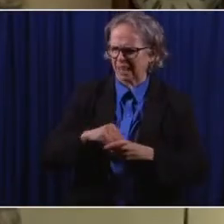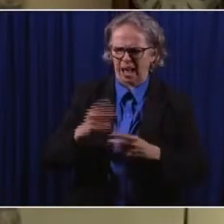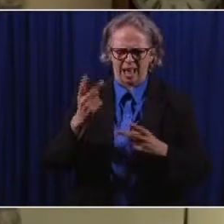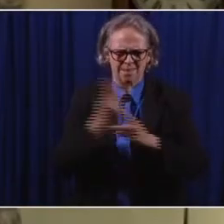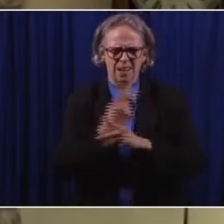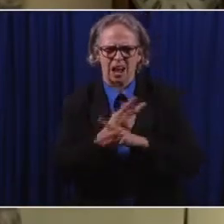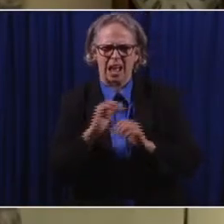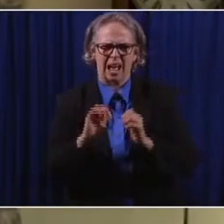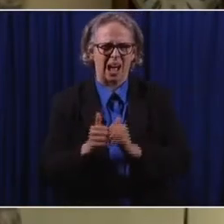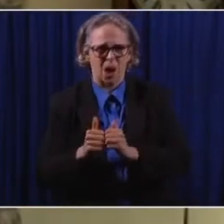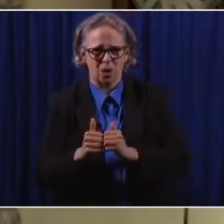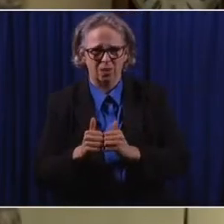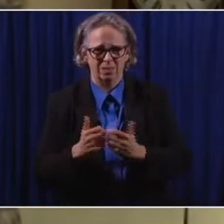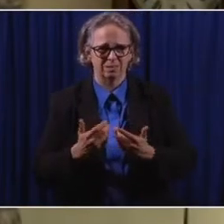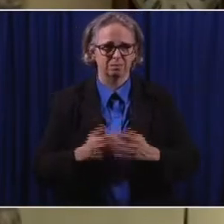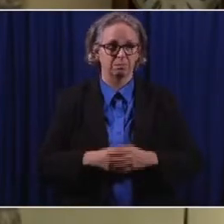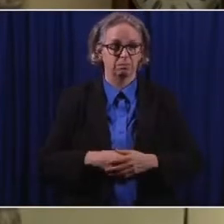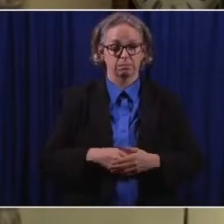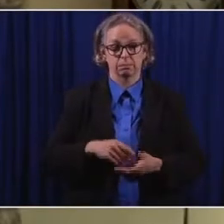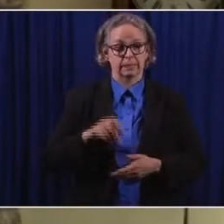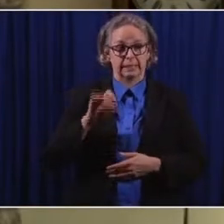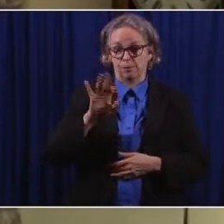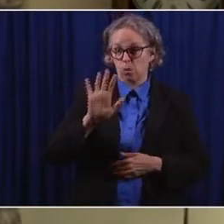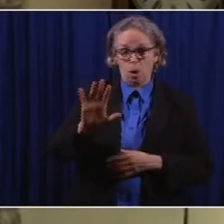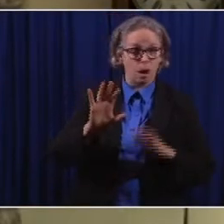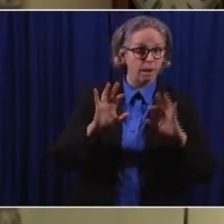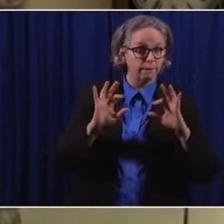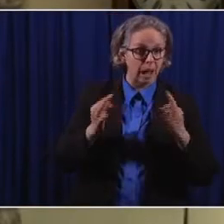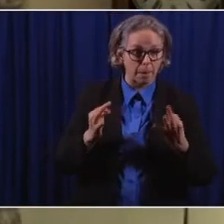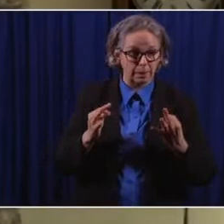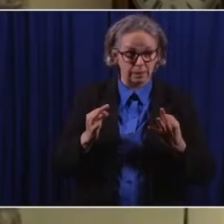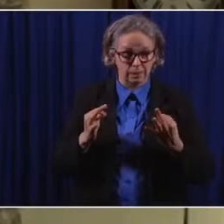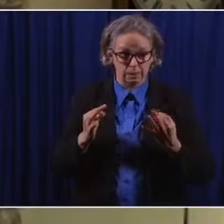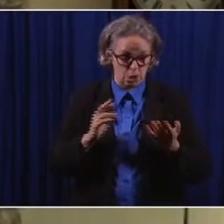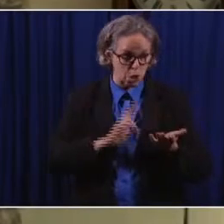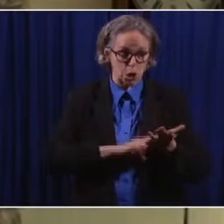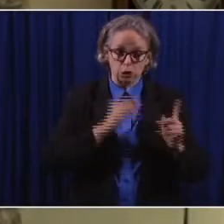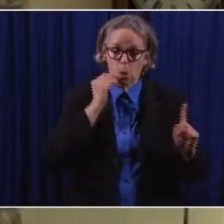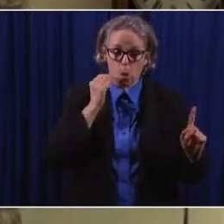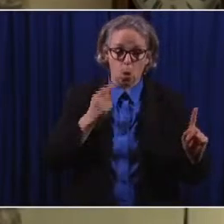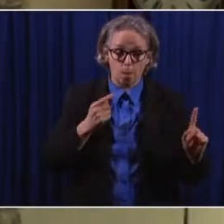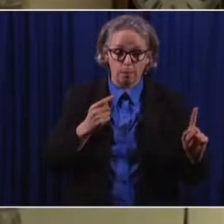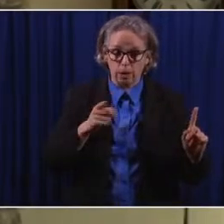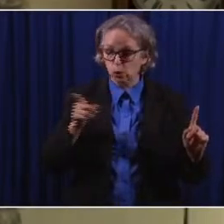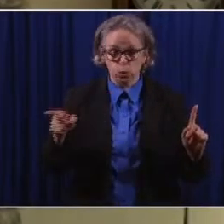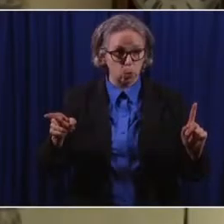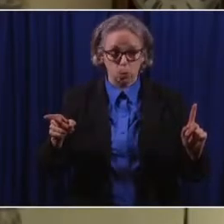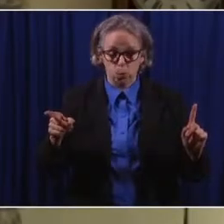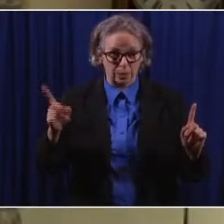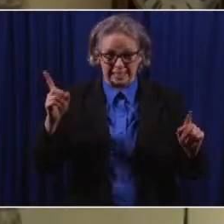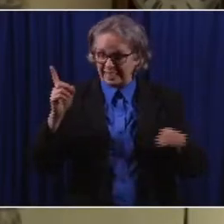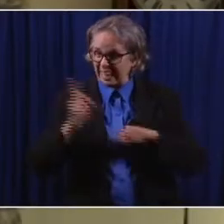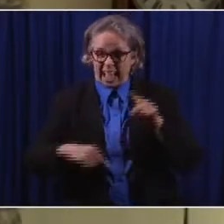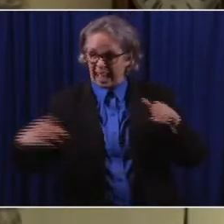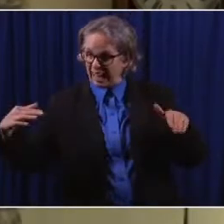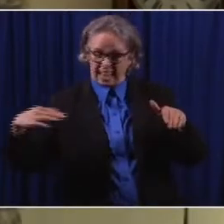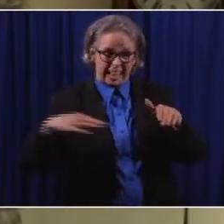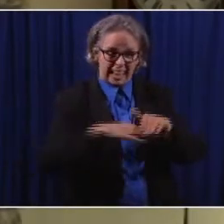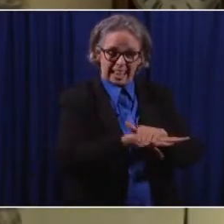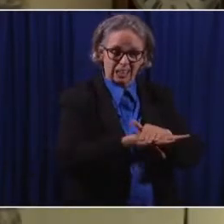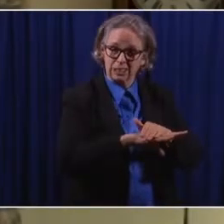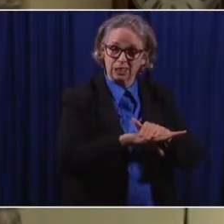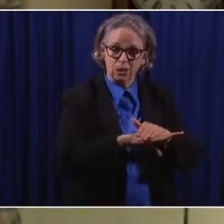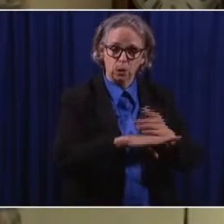loved one and you cannot get into a nursing home, that it is the nursing home that is stopping you from going in. It is